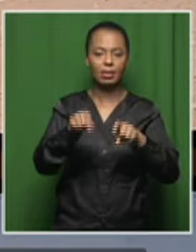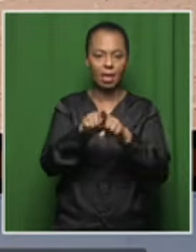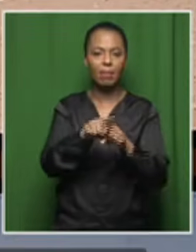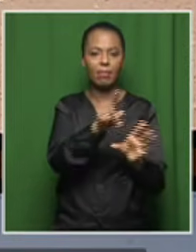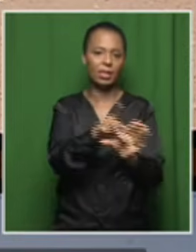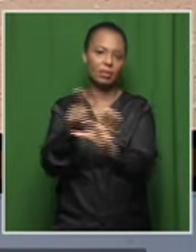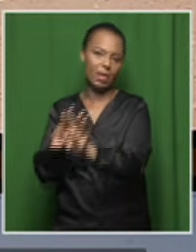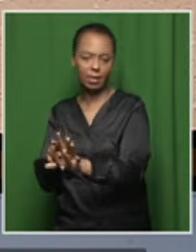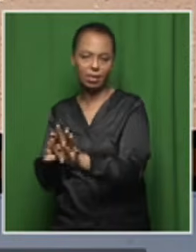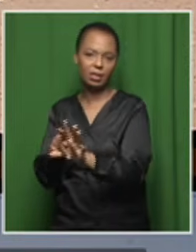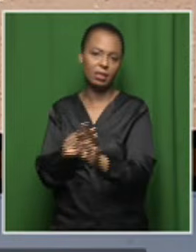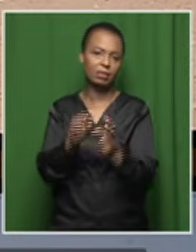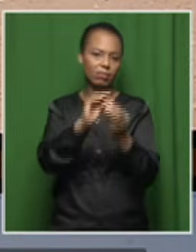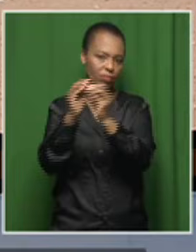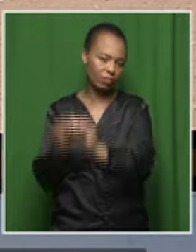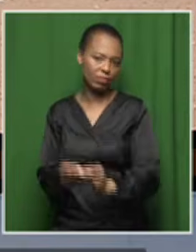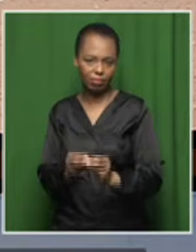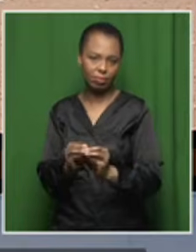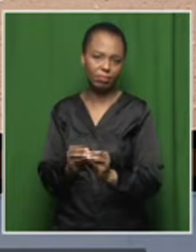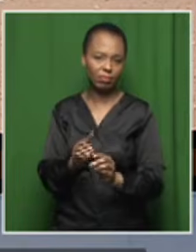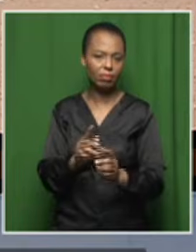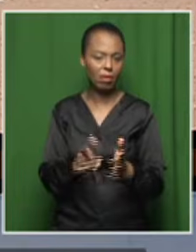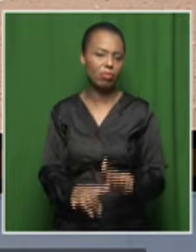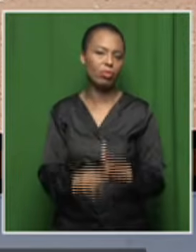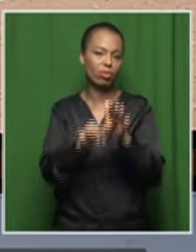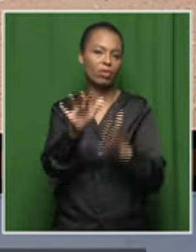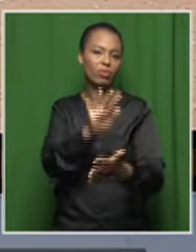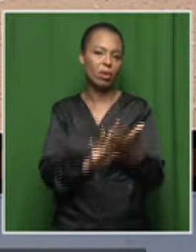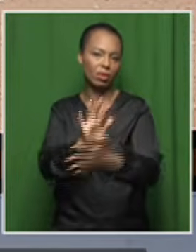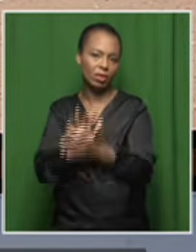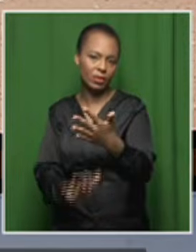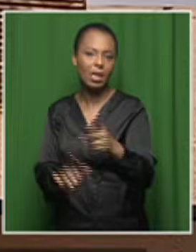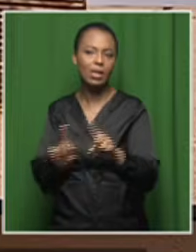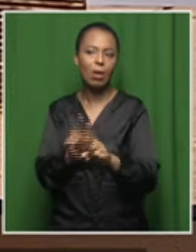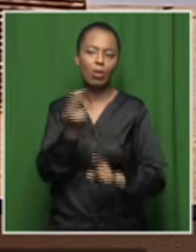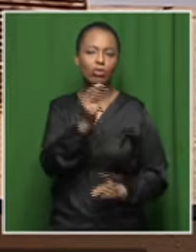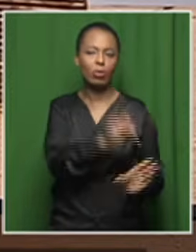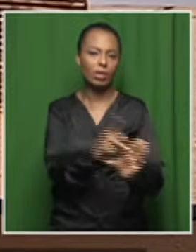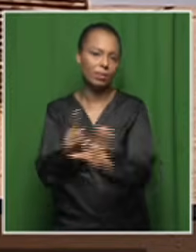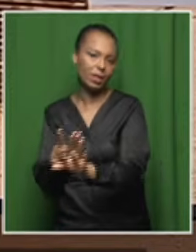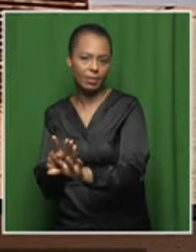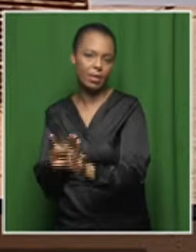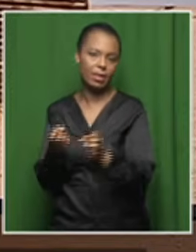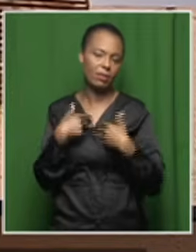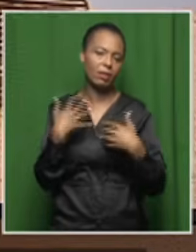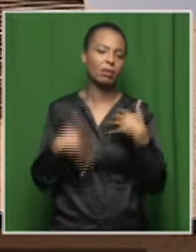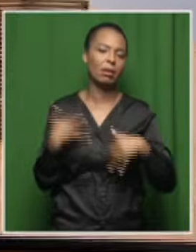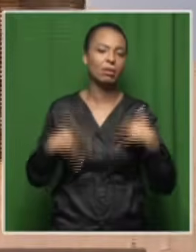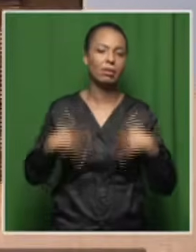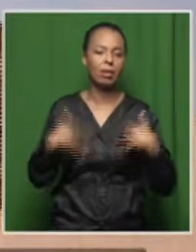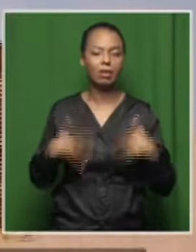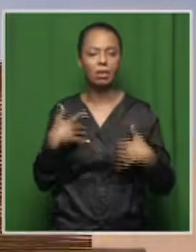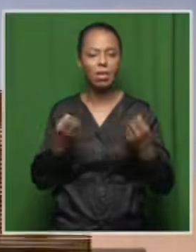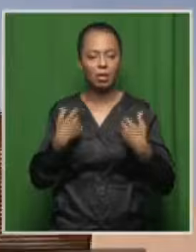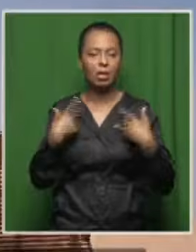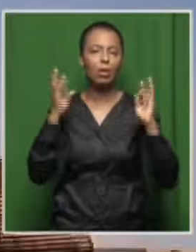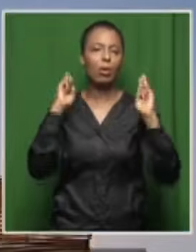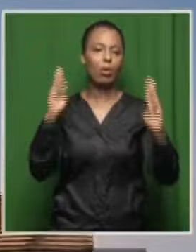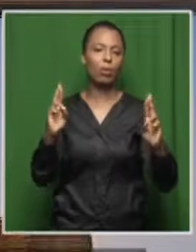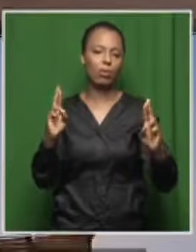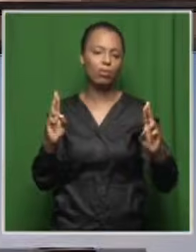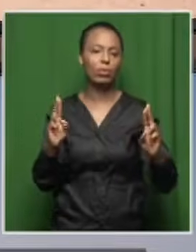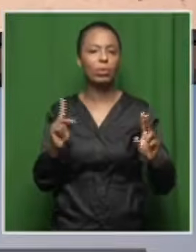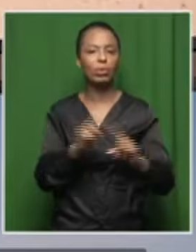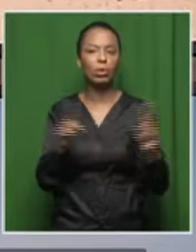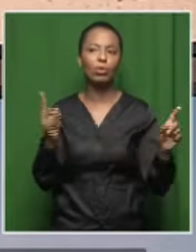those dominant narratives and to be excited about that participation, to approach it in a hopeful way rather than always letting